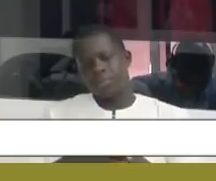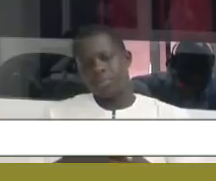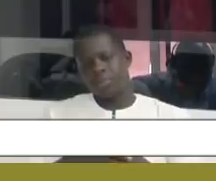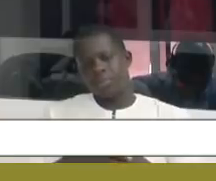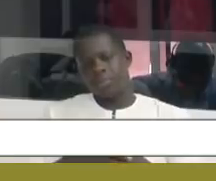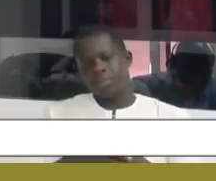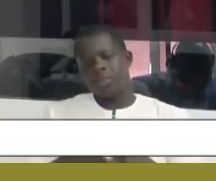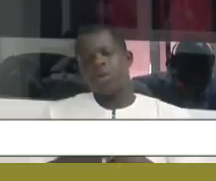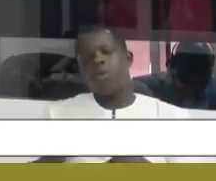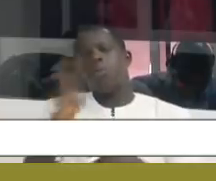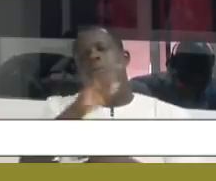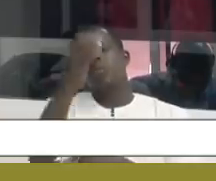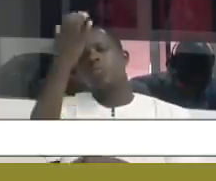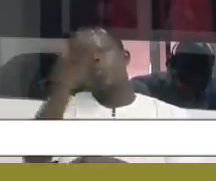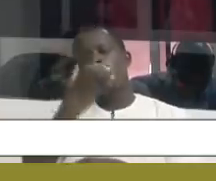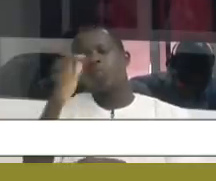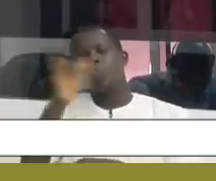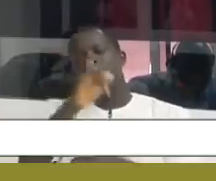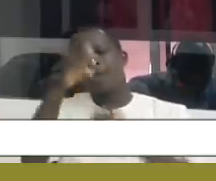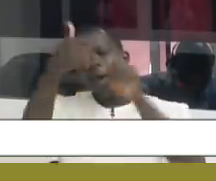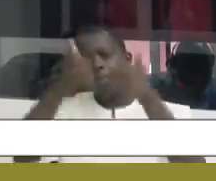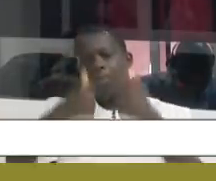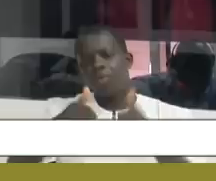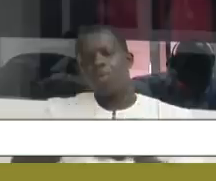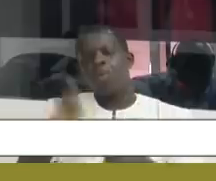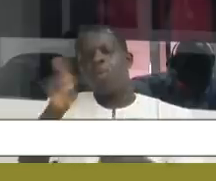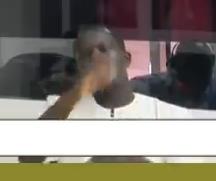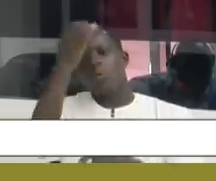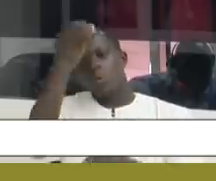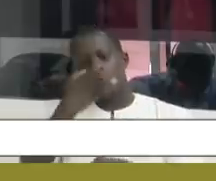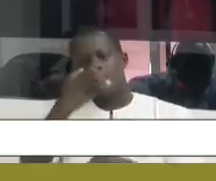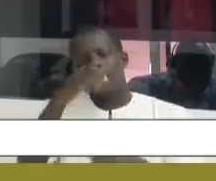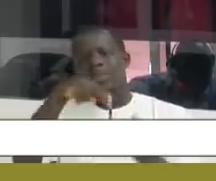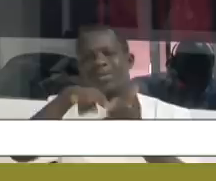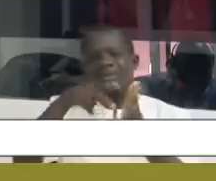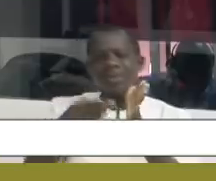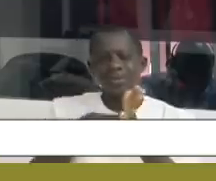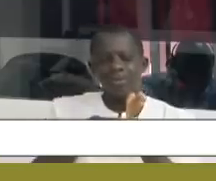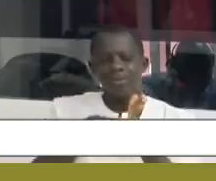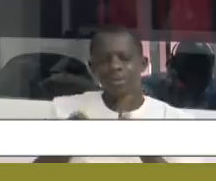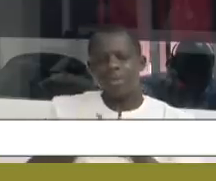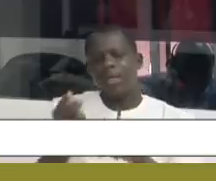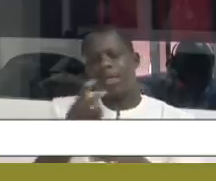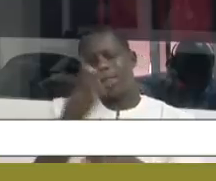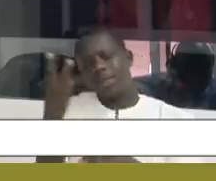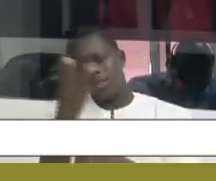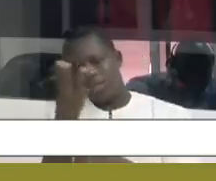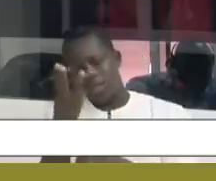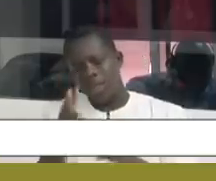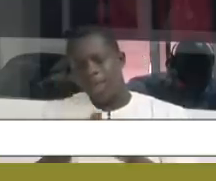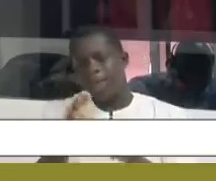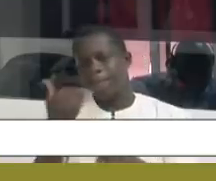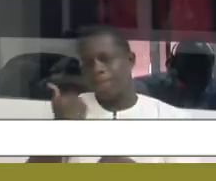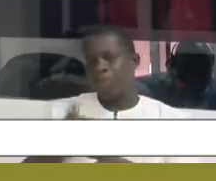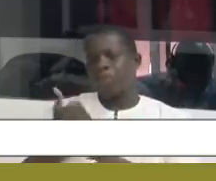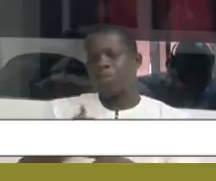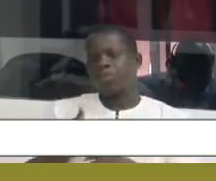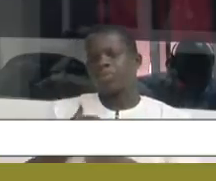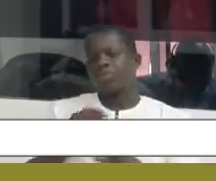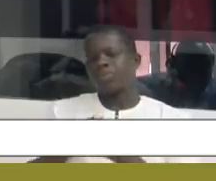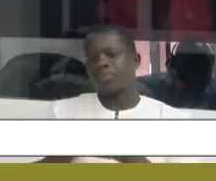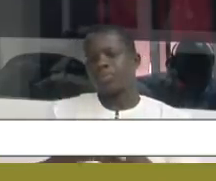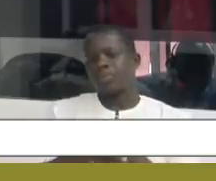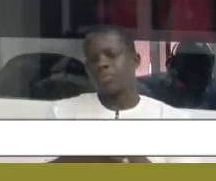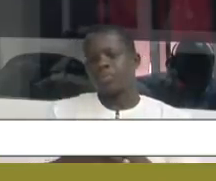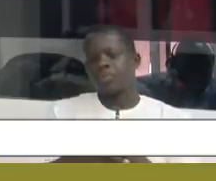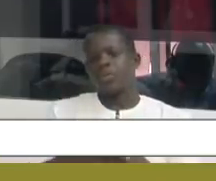What is odd that has happened? No, what is odd is that these three have, well, in fact,